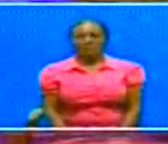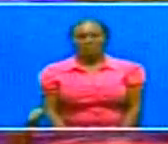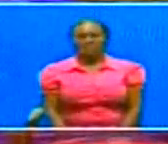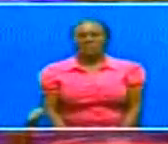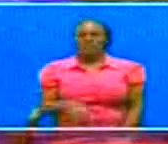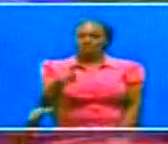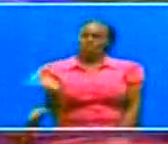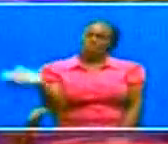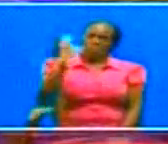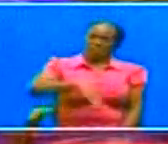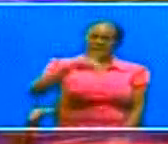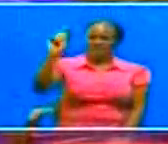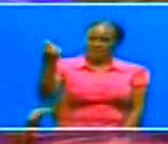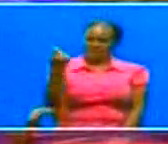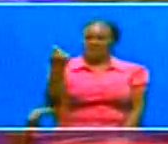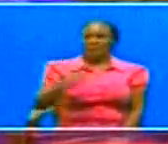So you come back to...